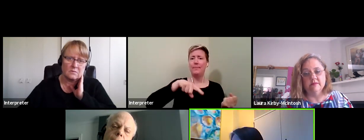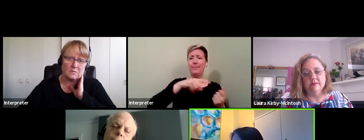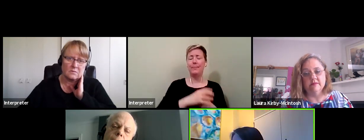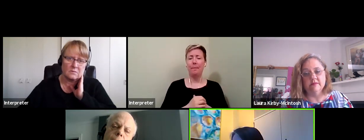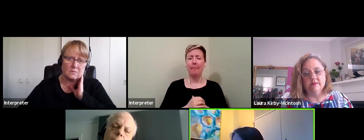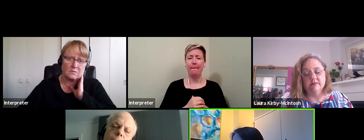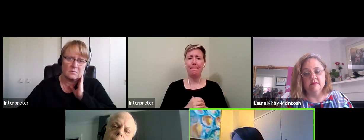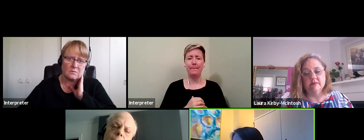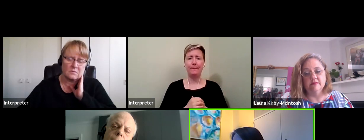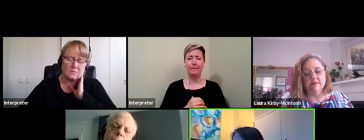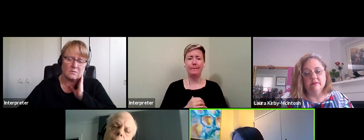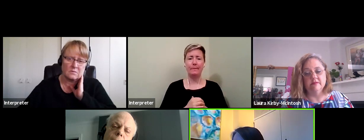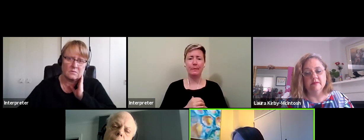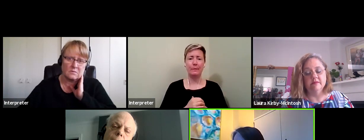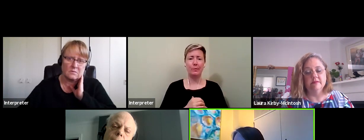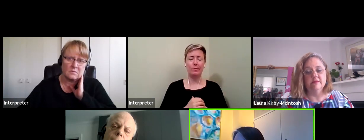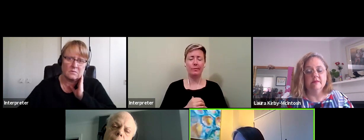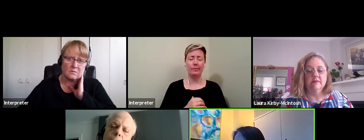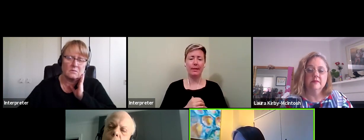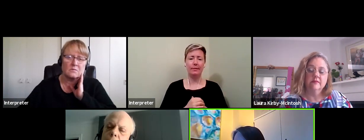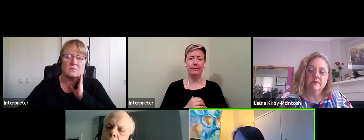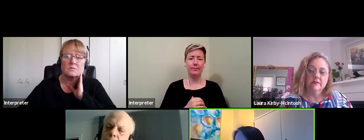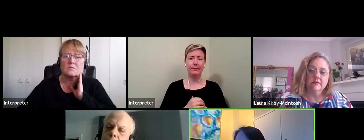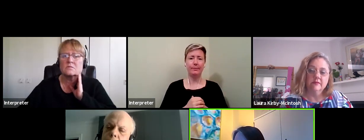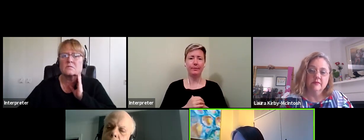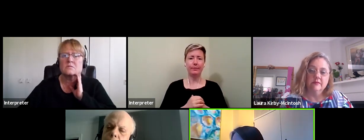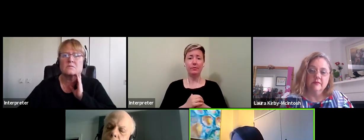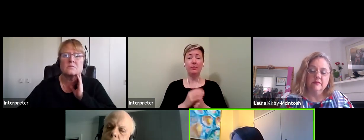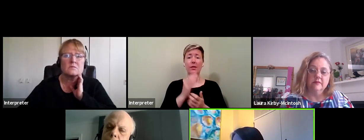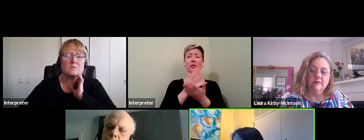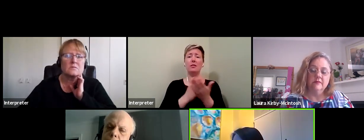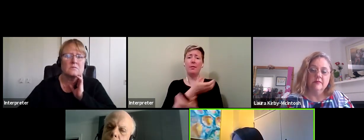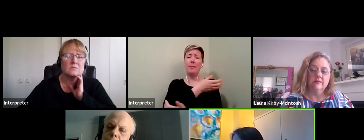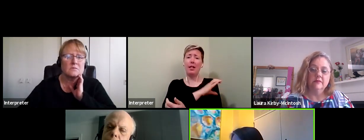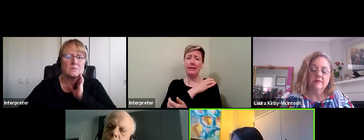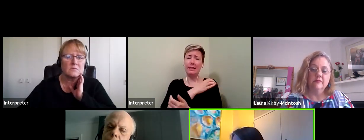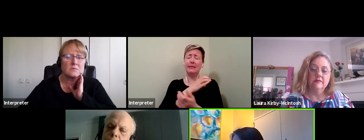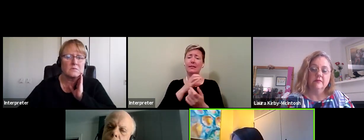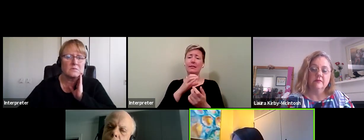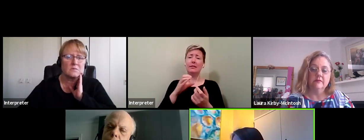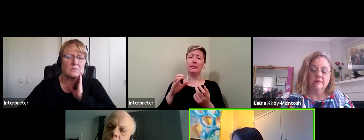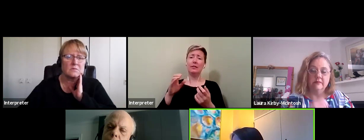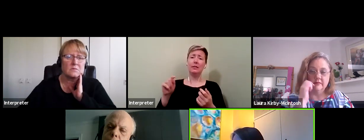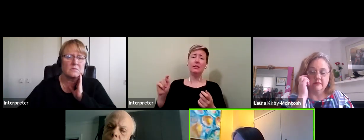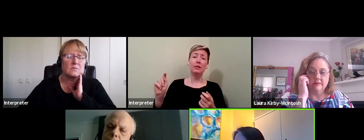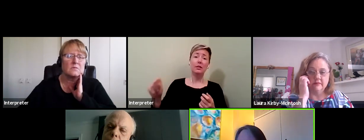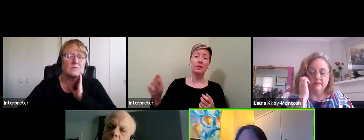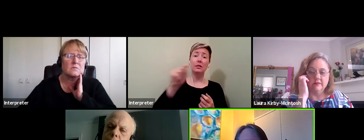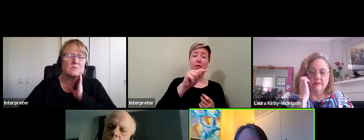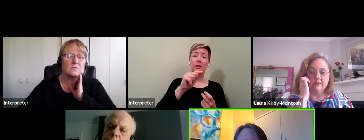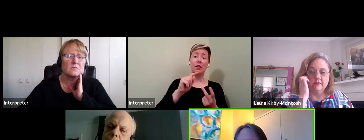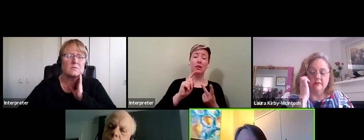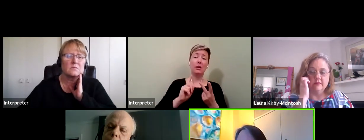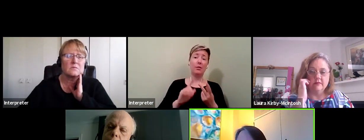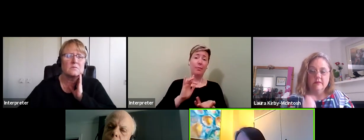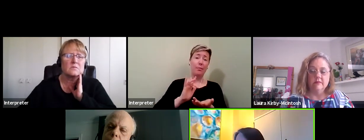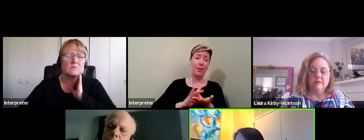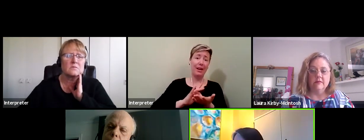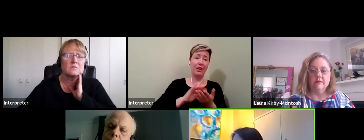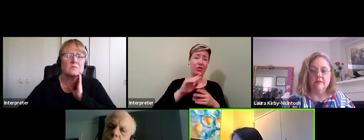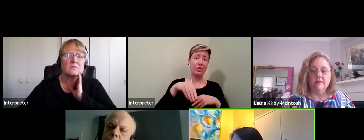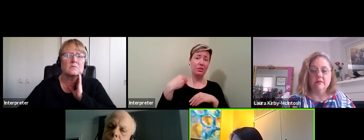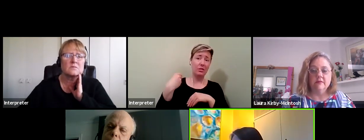we need to realign some of the clinics and distribution of medications so that individuals